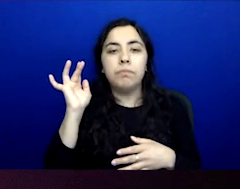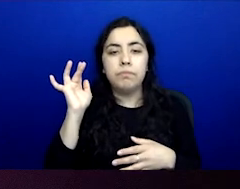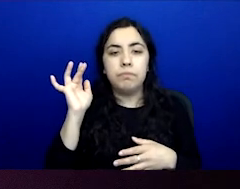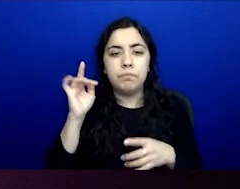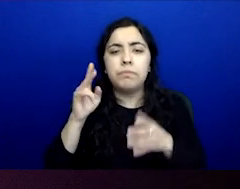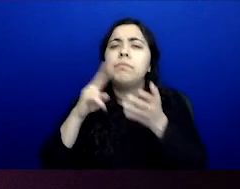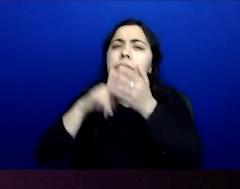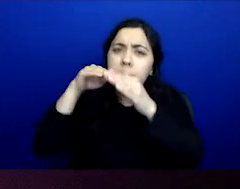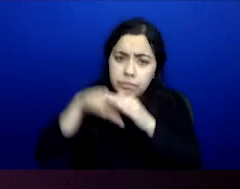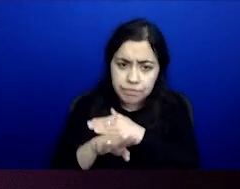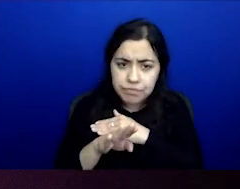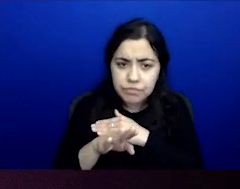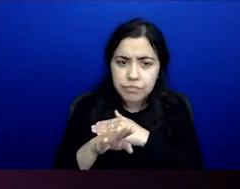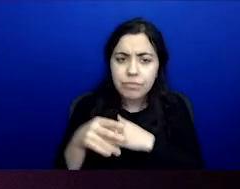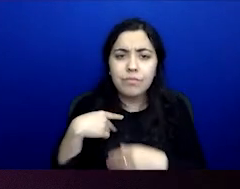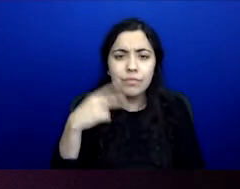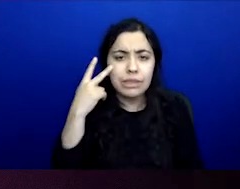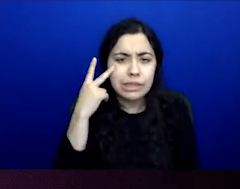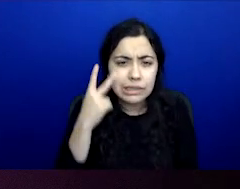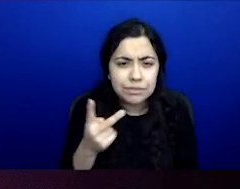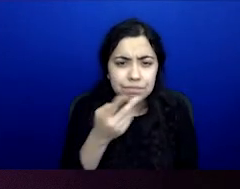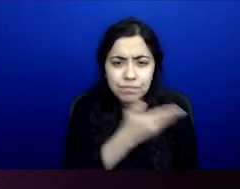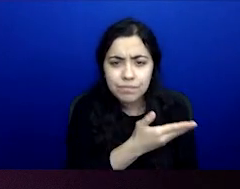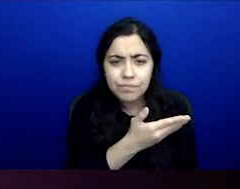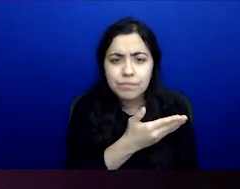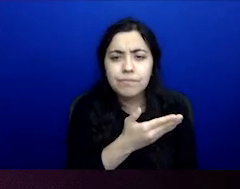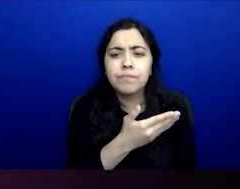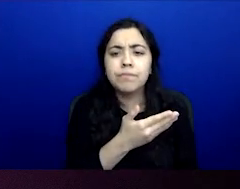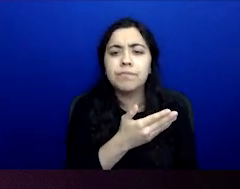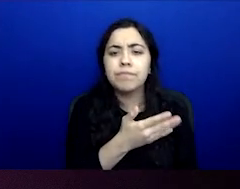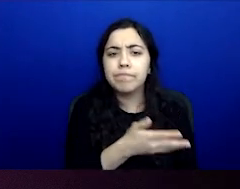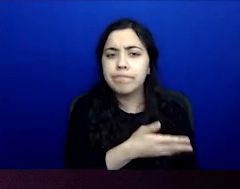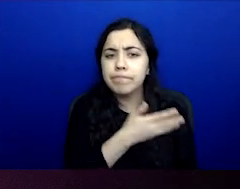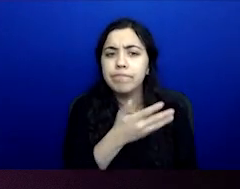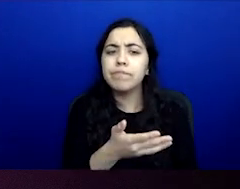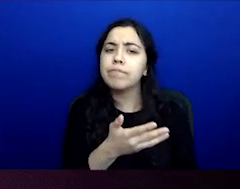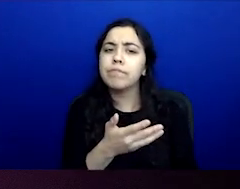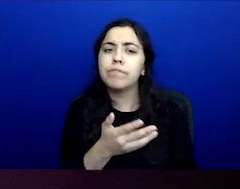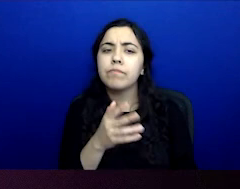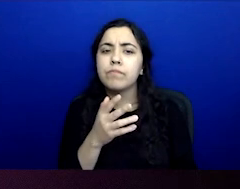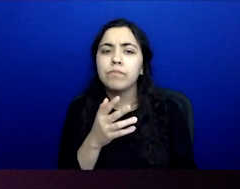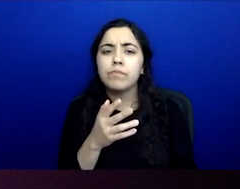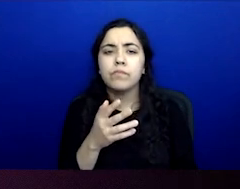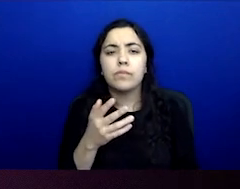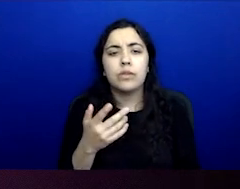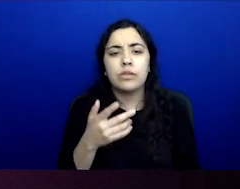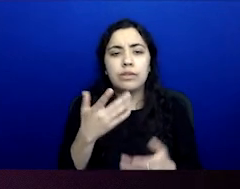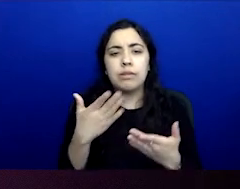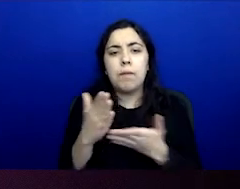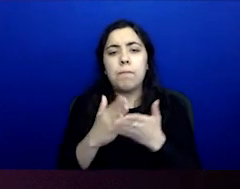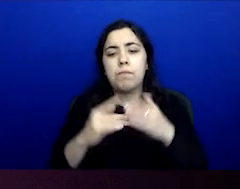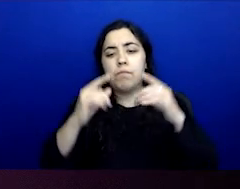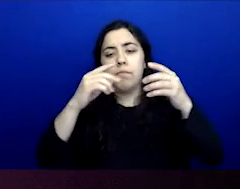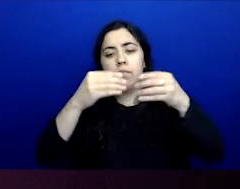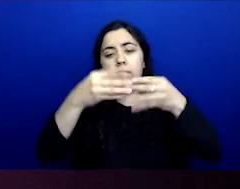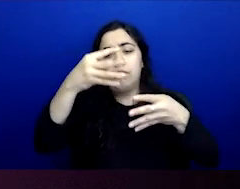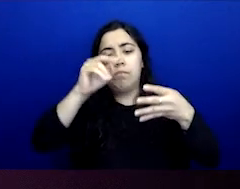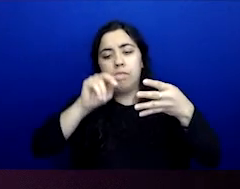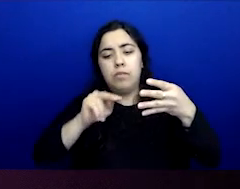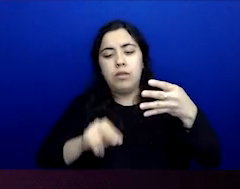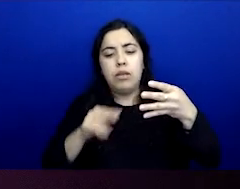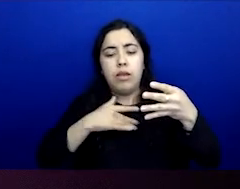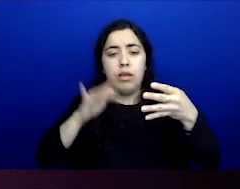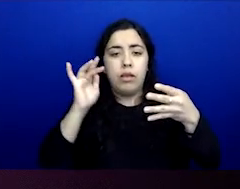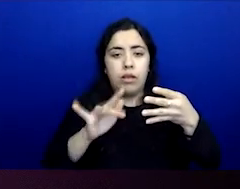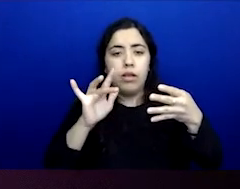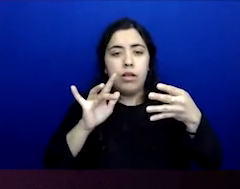logged in, I see that I can see some repos that I've recently pushed, and I can just really quickly click import, kind of be